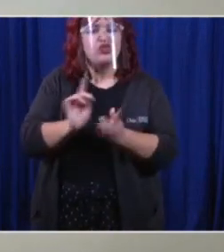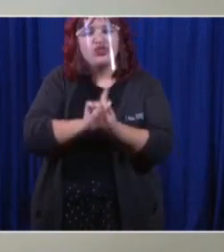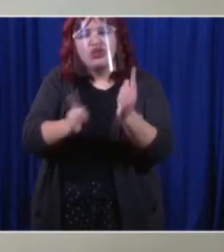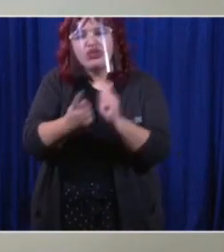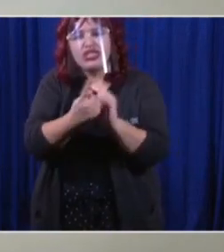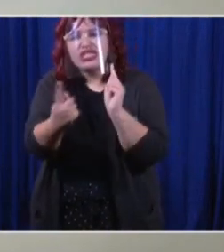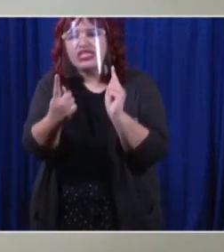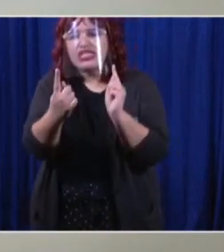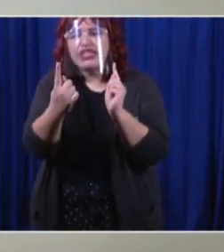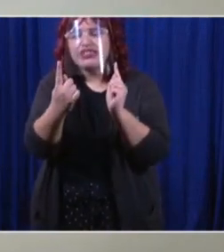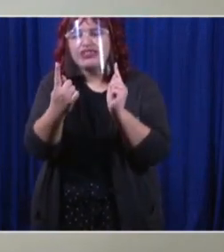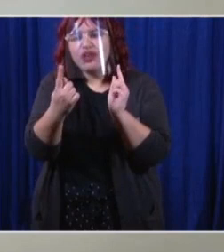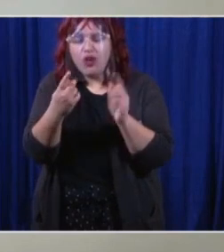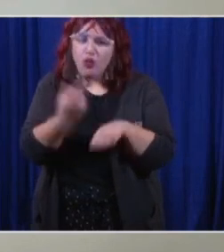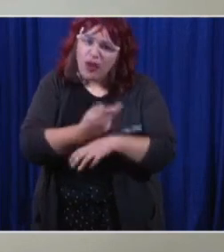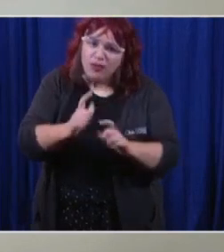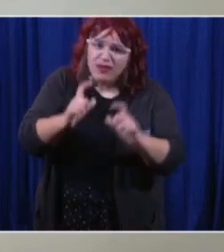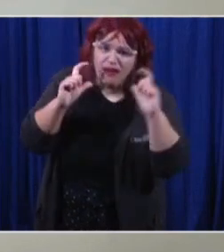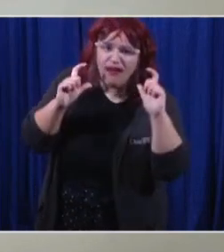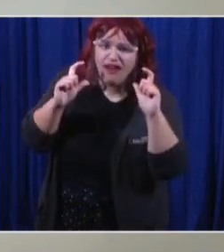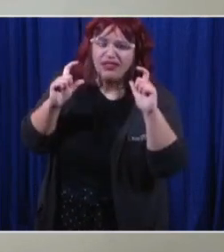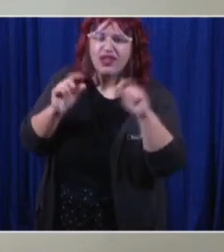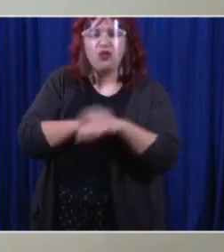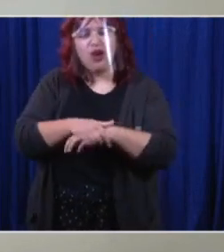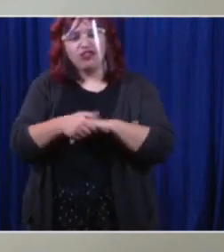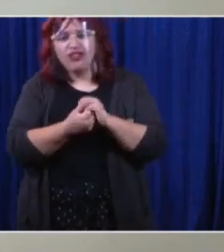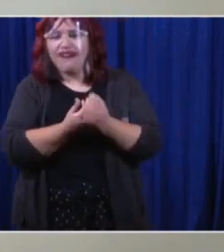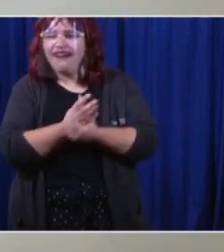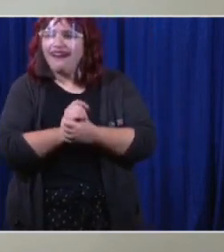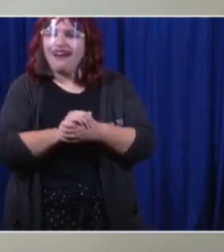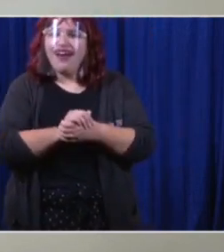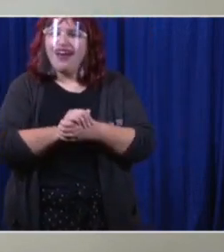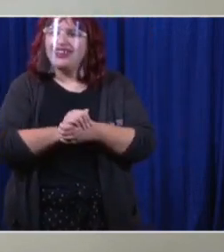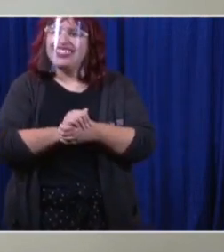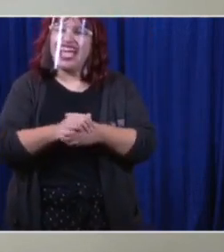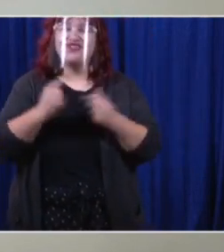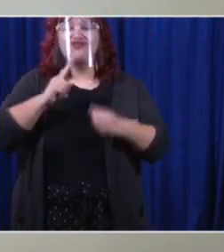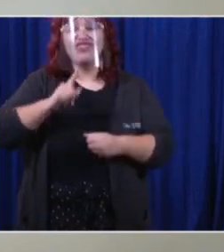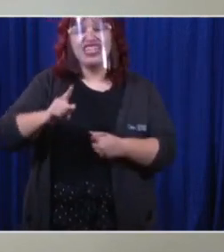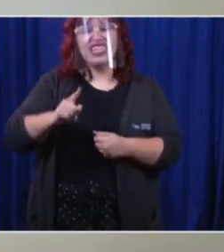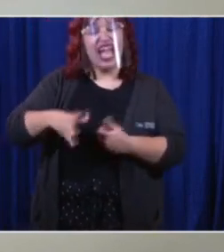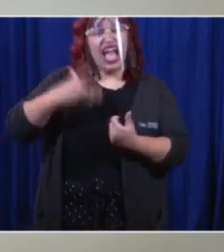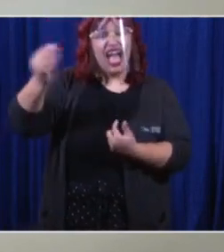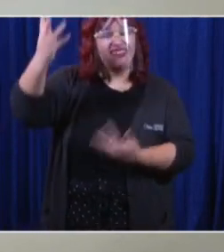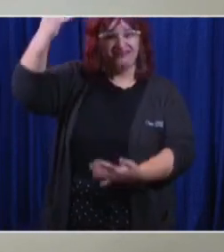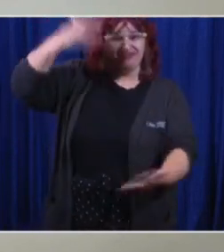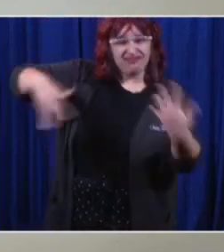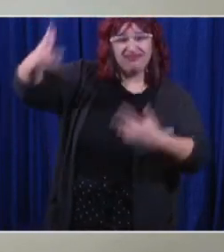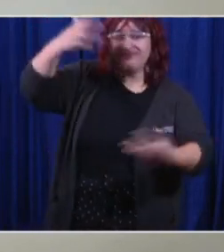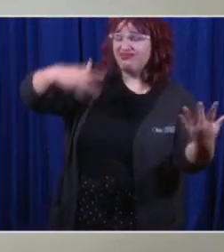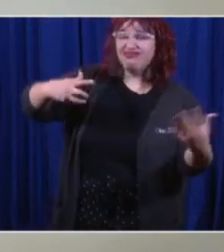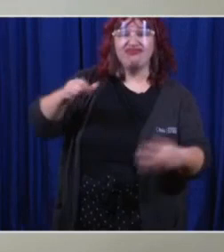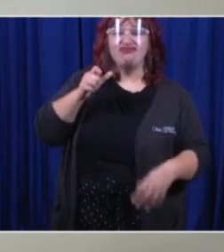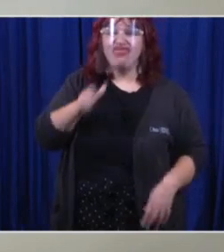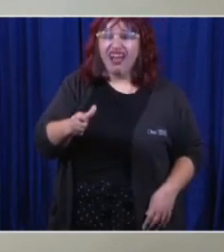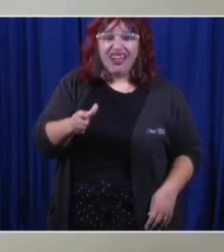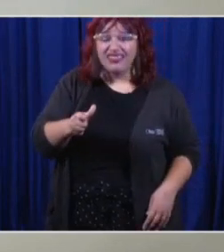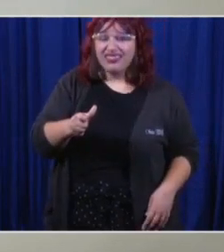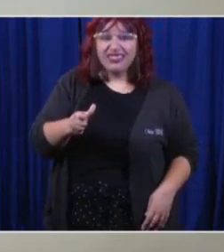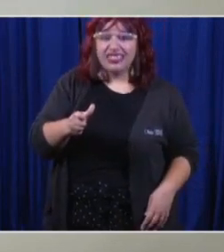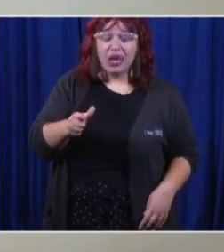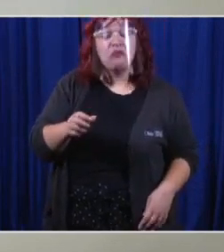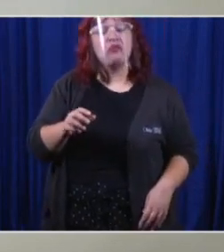mask, washing your hands, and not expanding your personal bubble. And if you do, that you maintain those